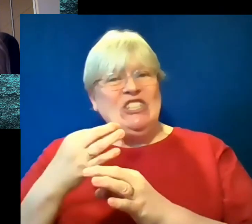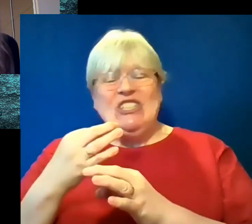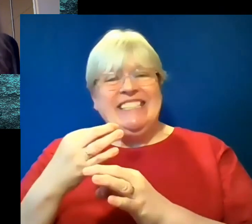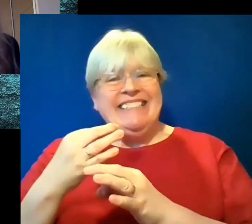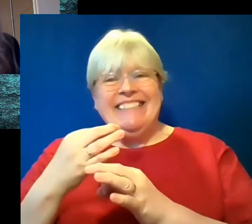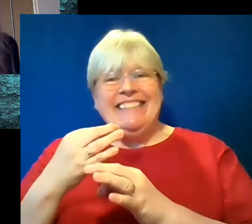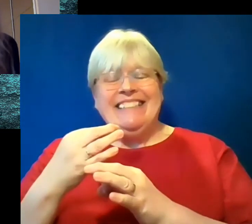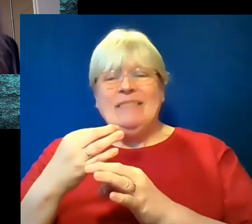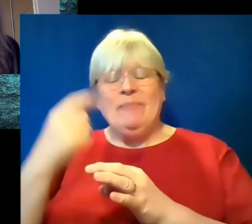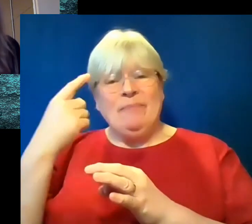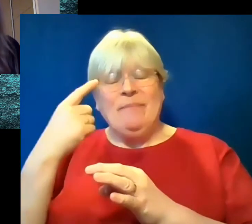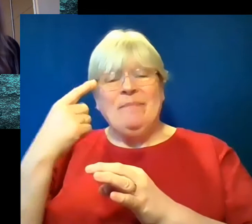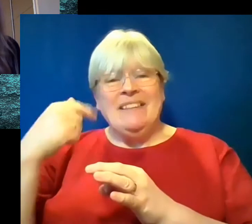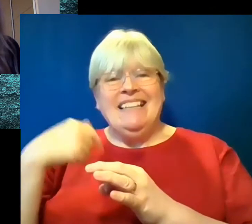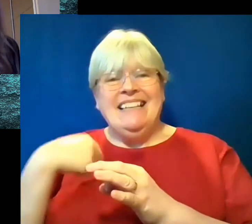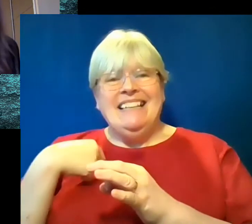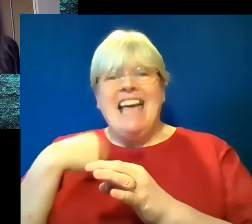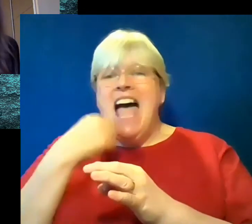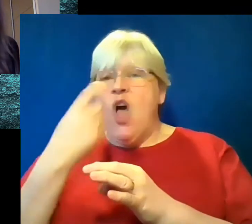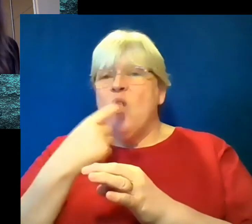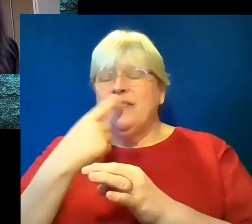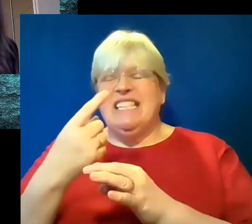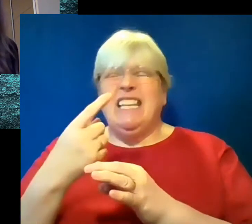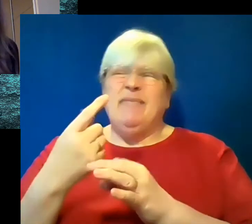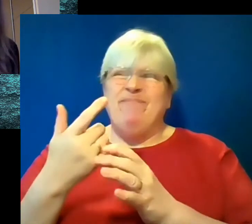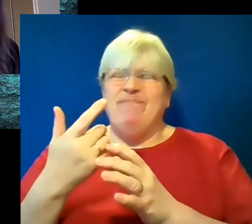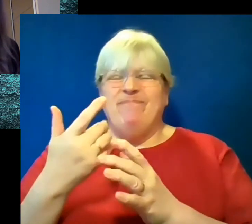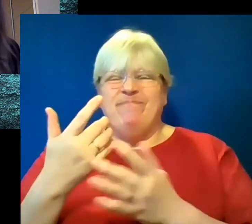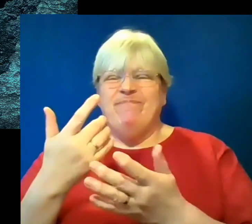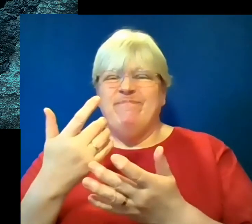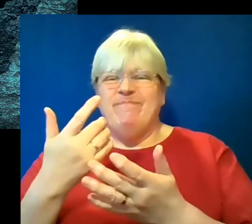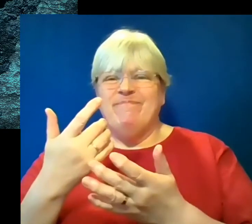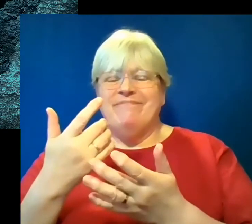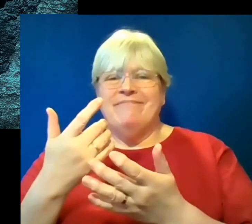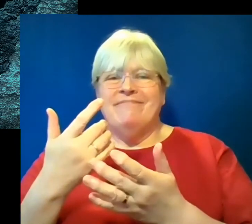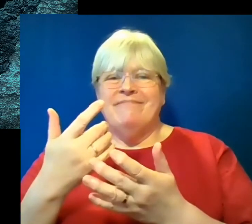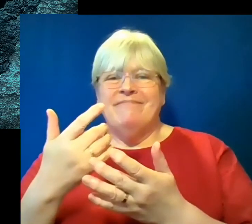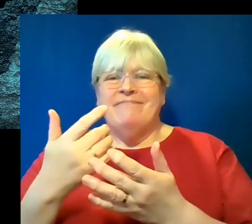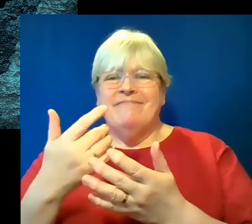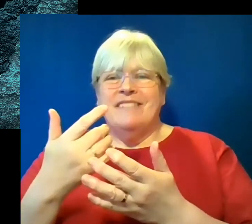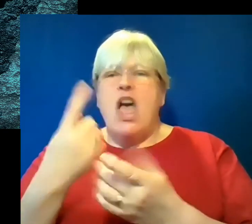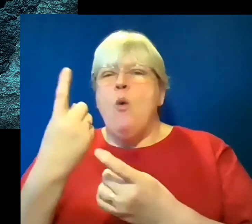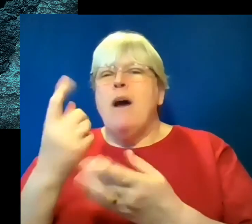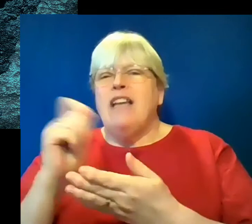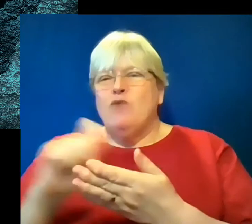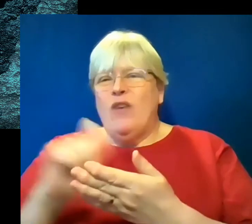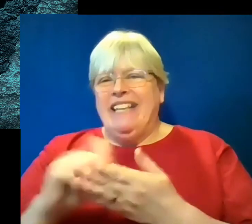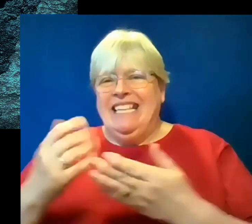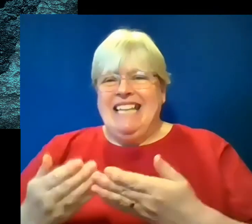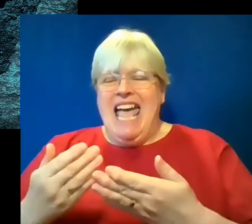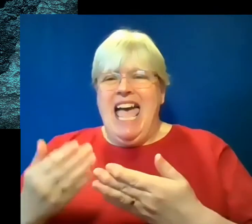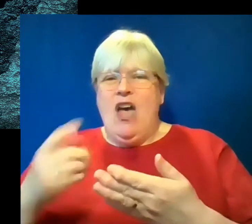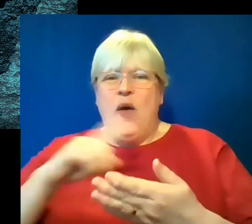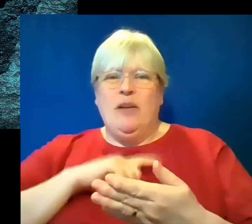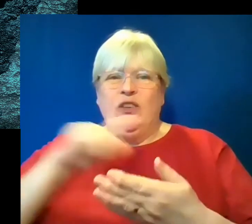I think the thing that writers always say, which is just a get out of jail free clause, is the one I'm writing now, because the one I'm writing now, I